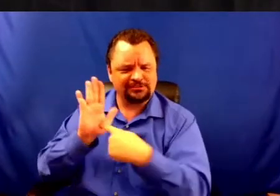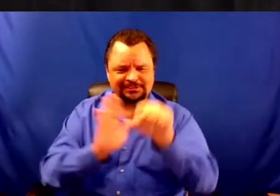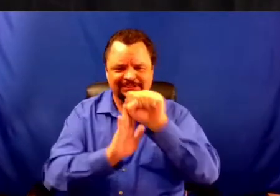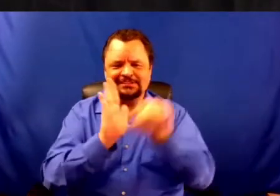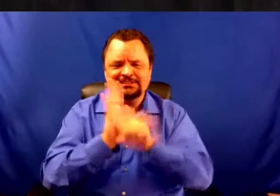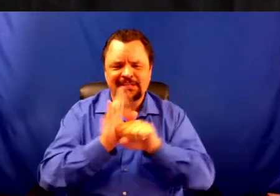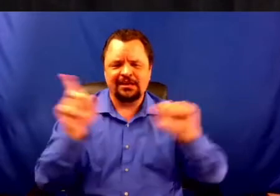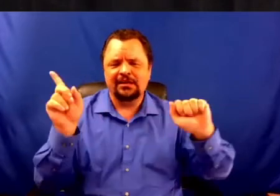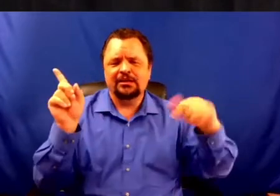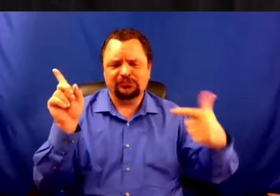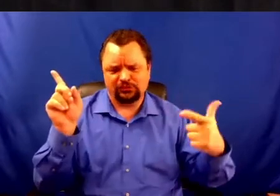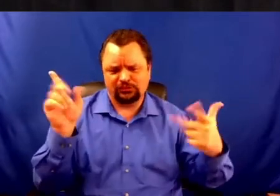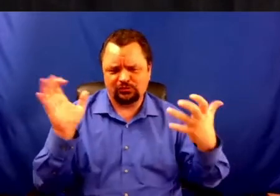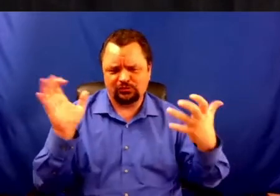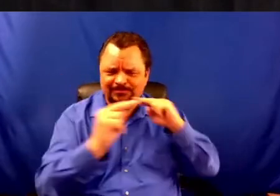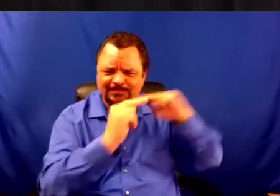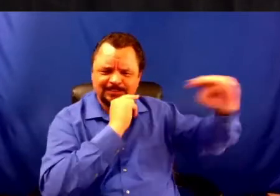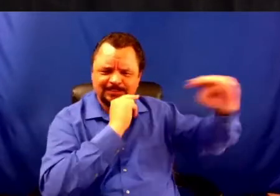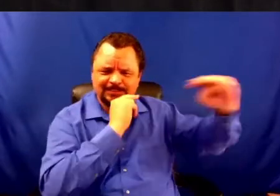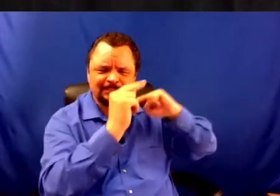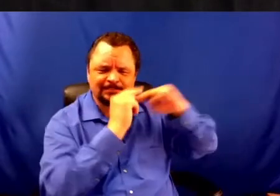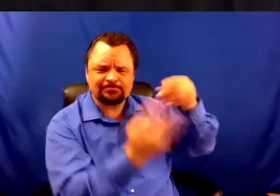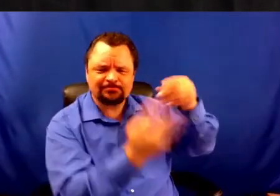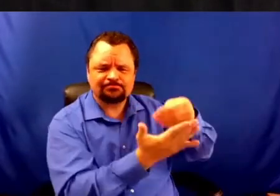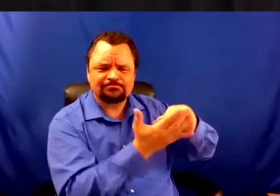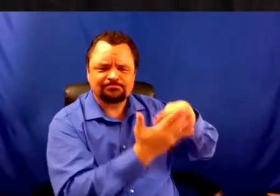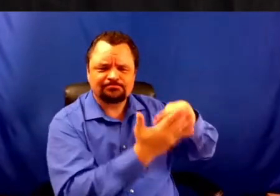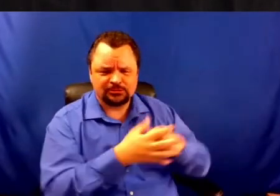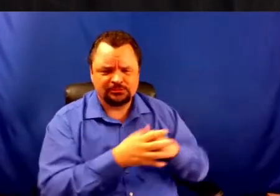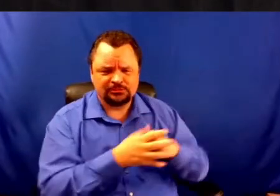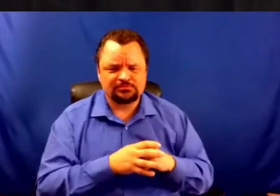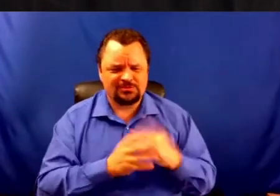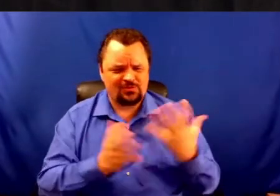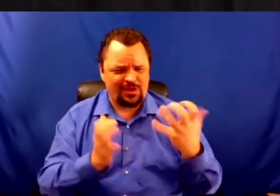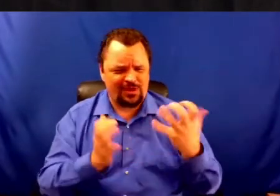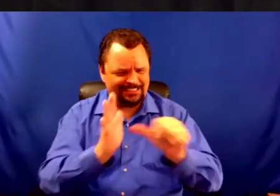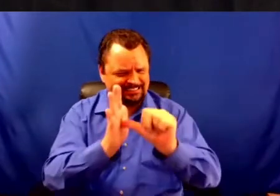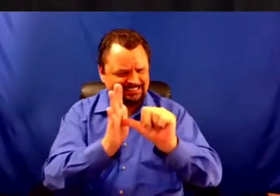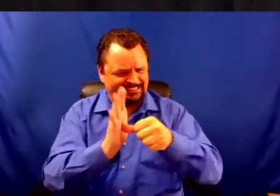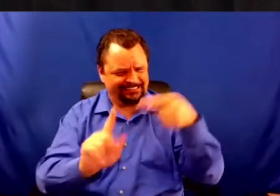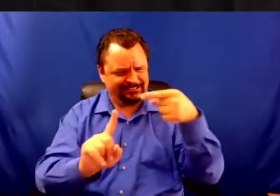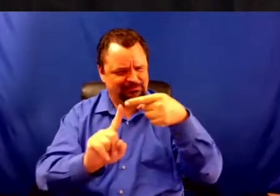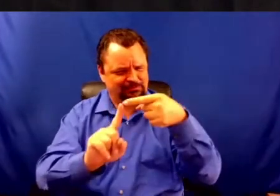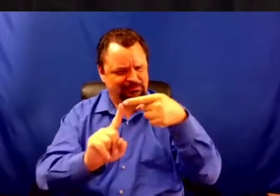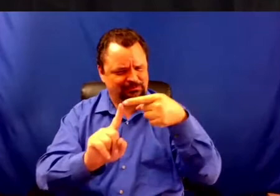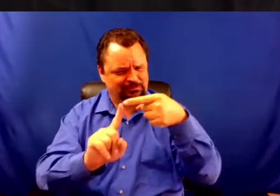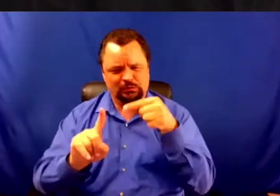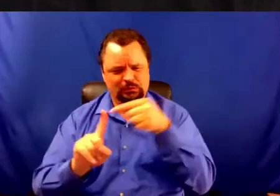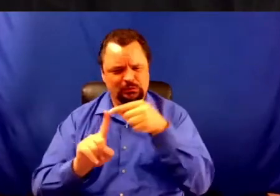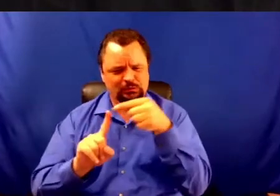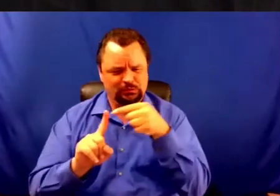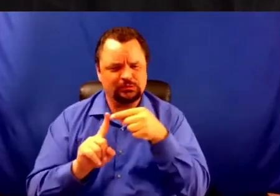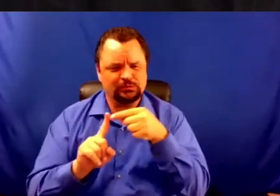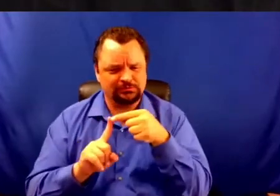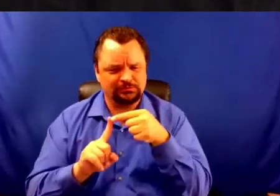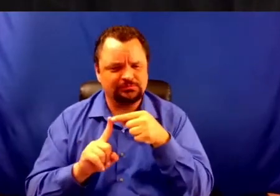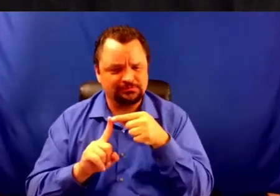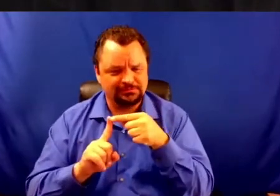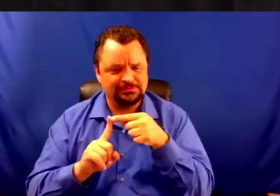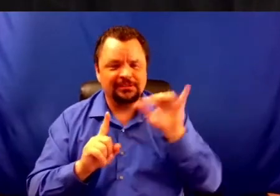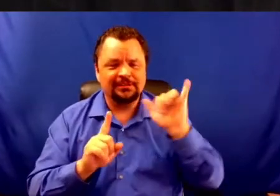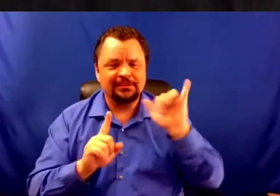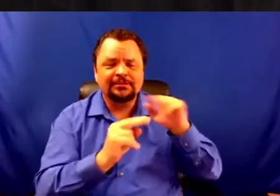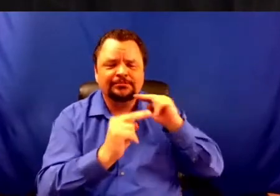his negotiations with that. But I did want to highlight one thing specifically. So through this, the negotiations